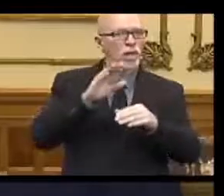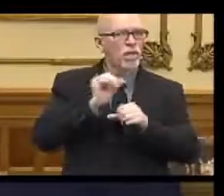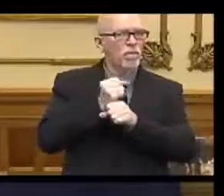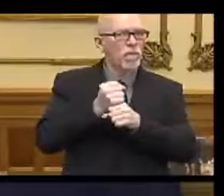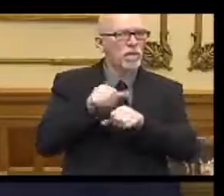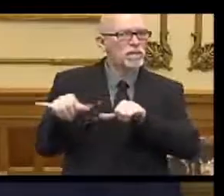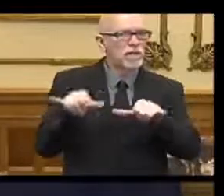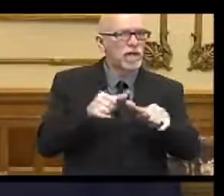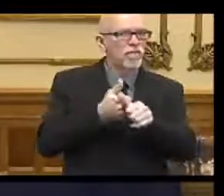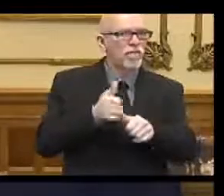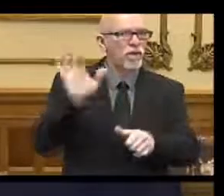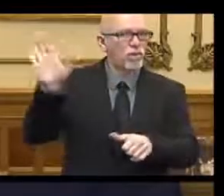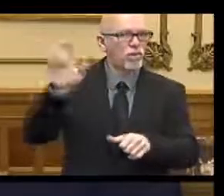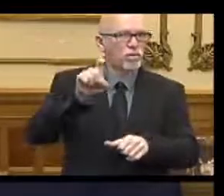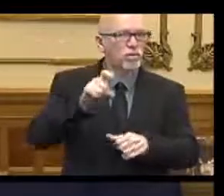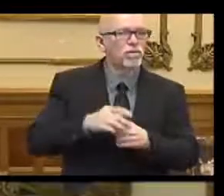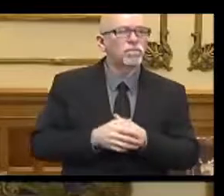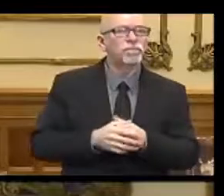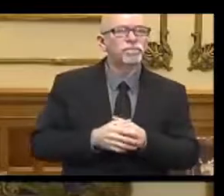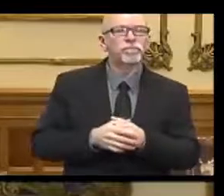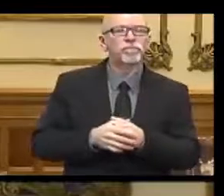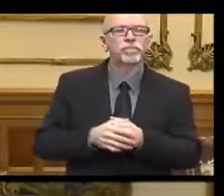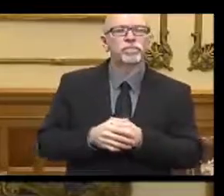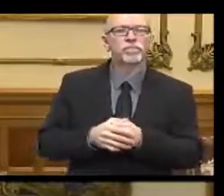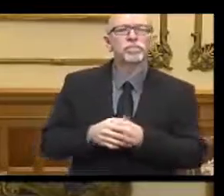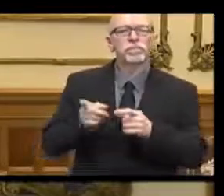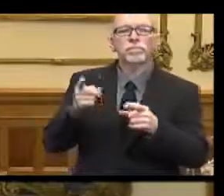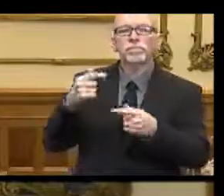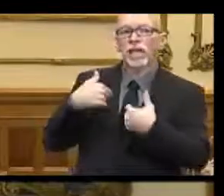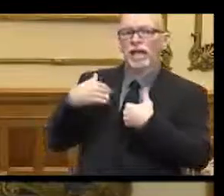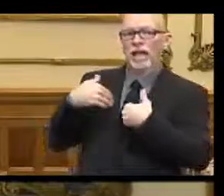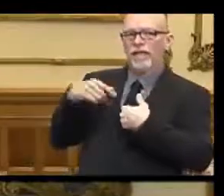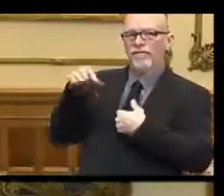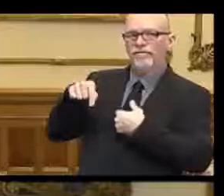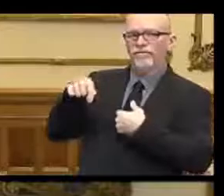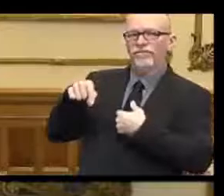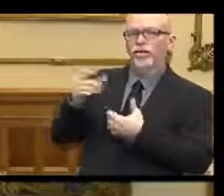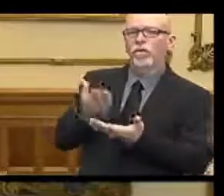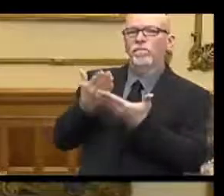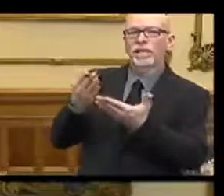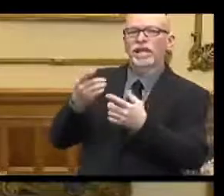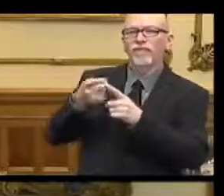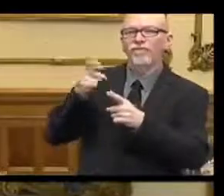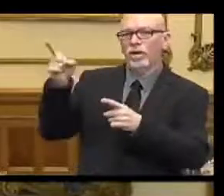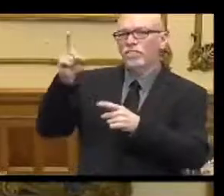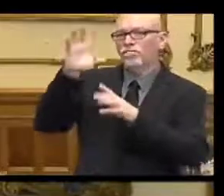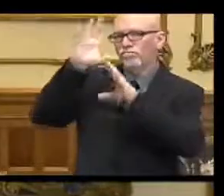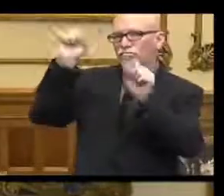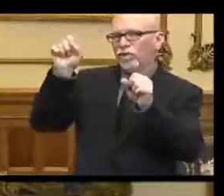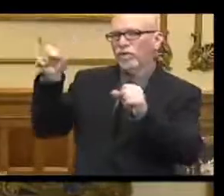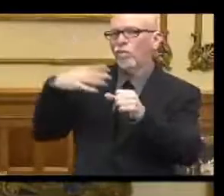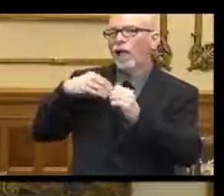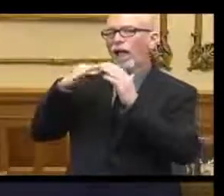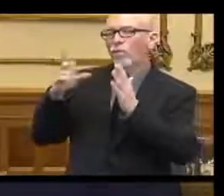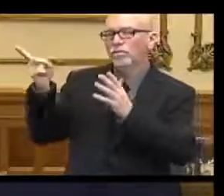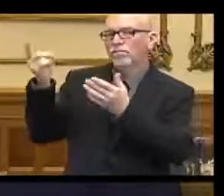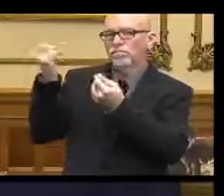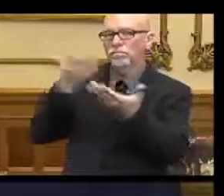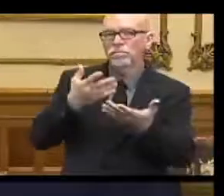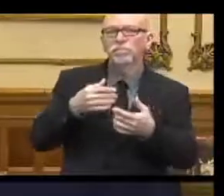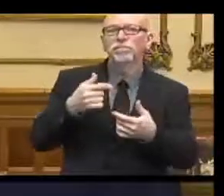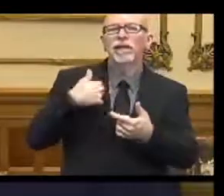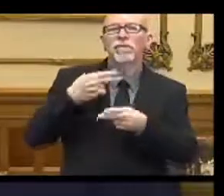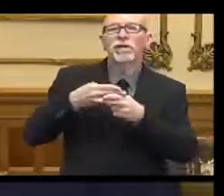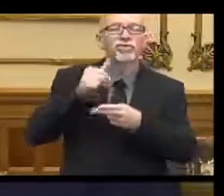level? Feel free to chime in here, but I've got the recommendations from the White House. We did, as I